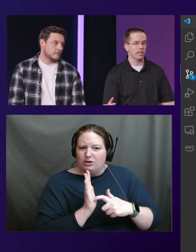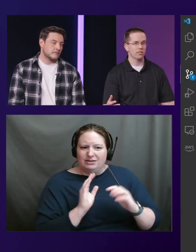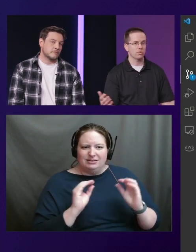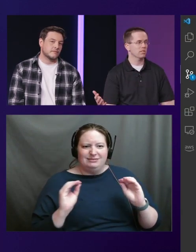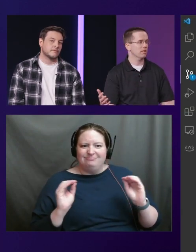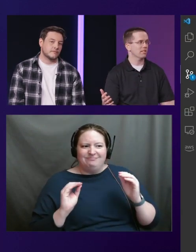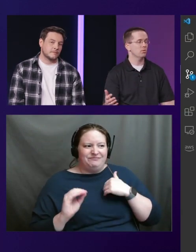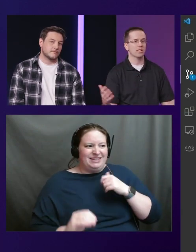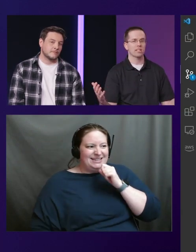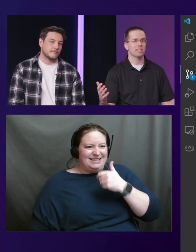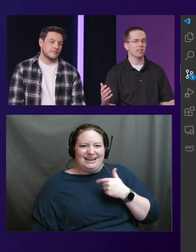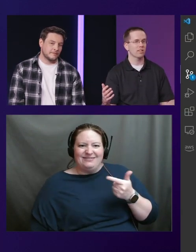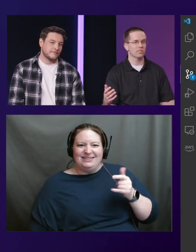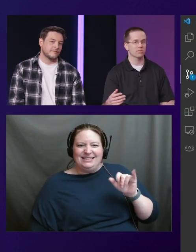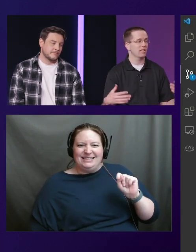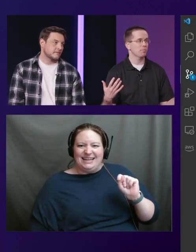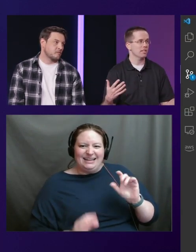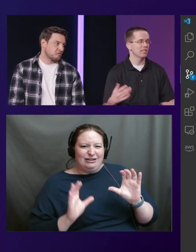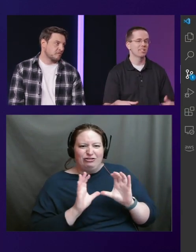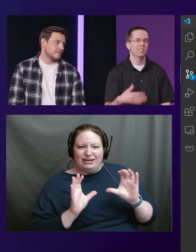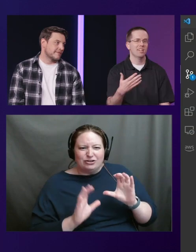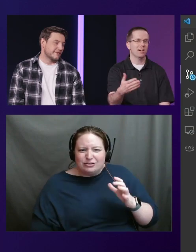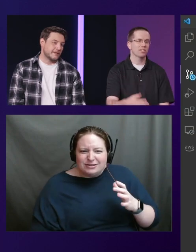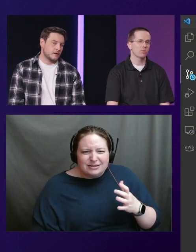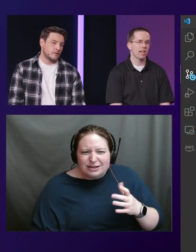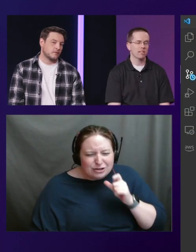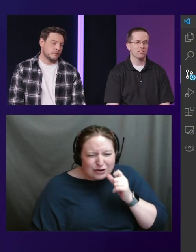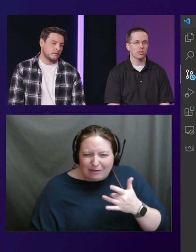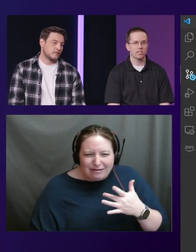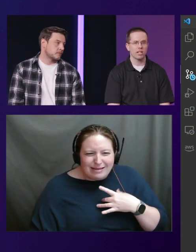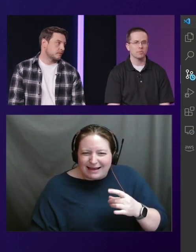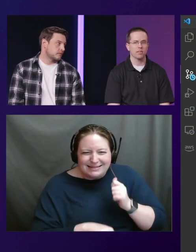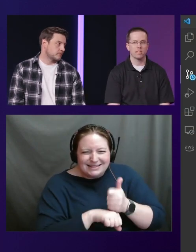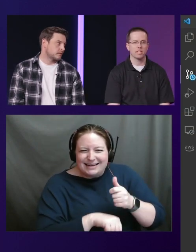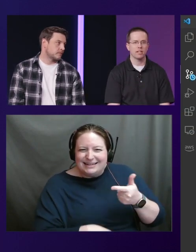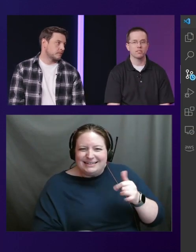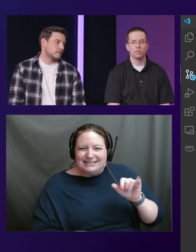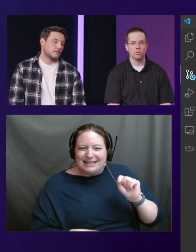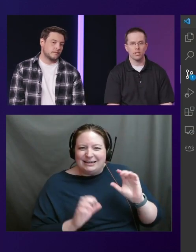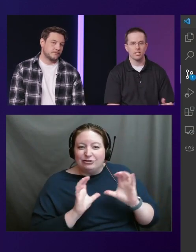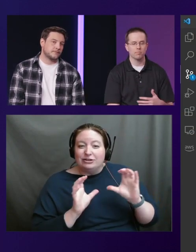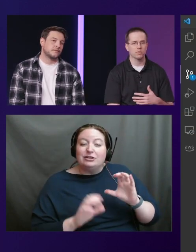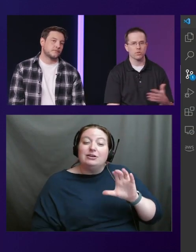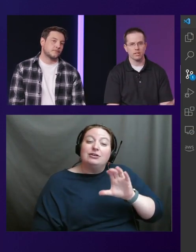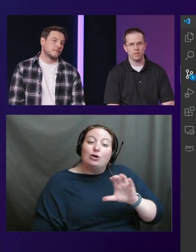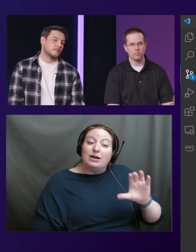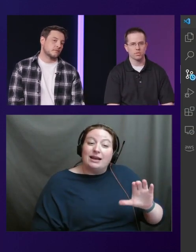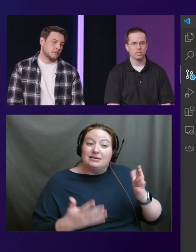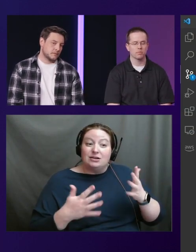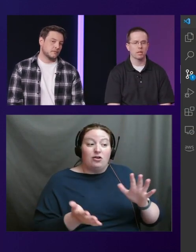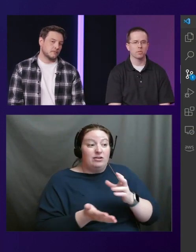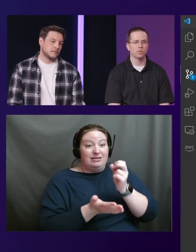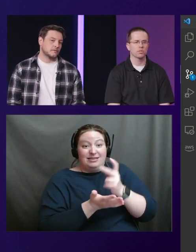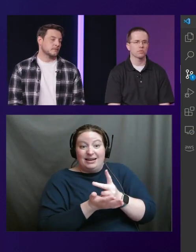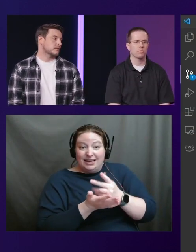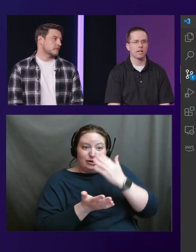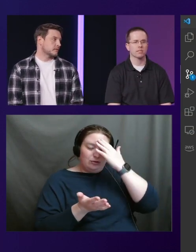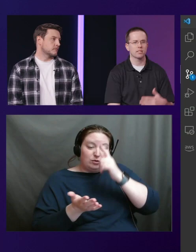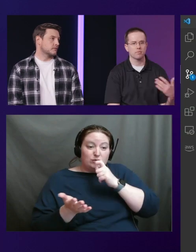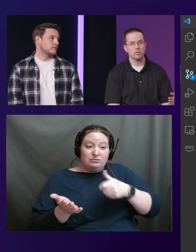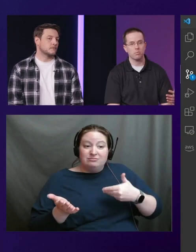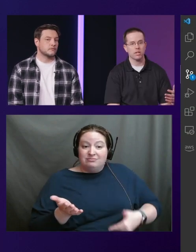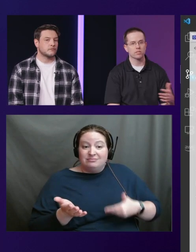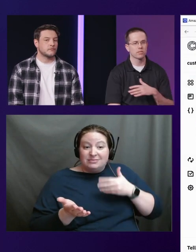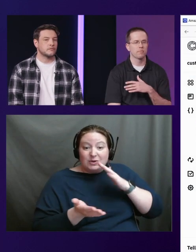credentials, right? Who likes setting Git credentials? Not me. Code Catalyst already has me authenticated, knows who I am, so I'm just going to be able to push these right back